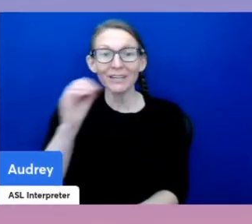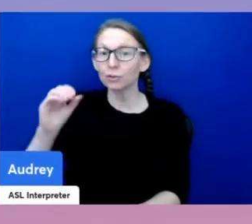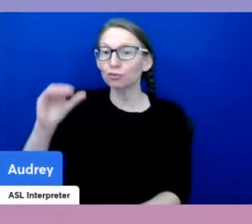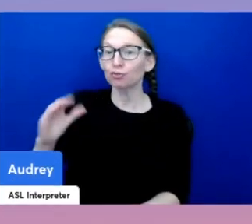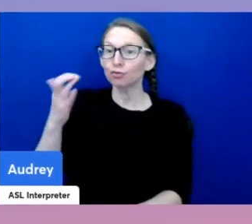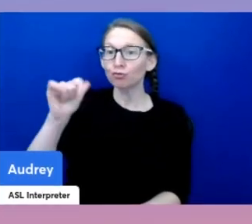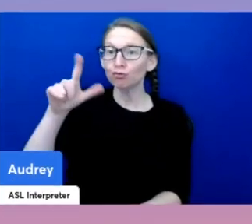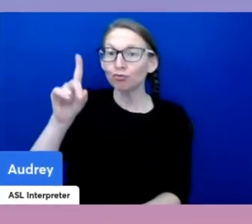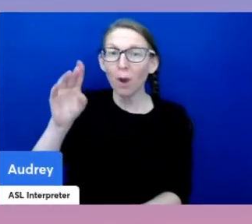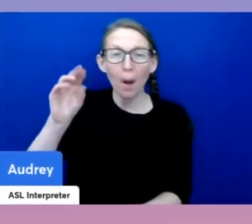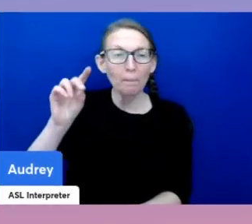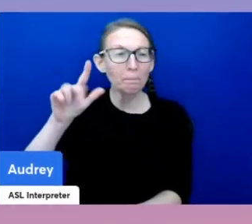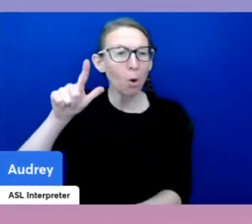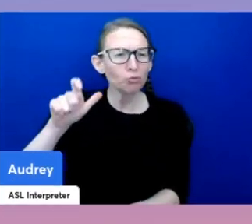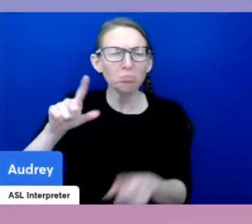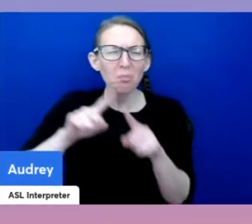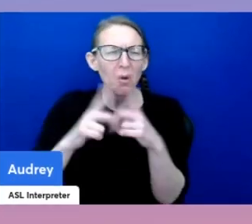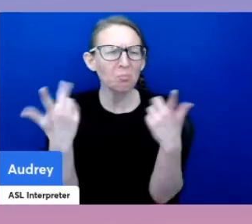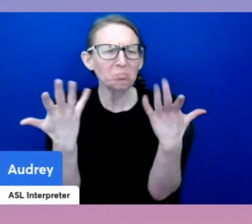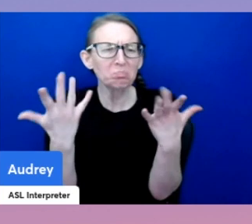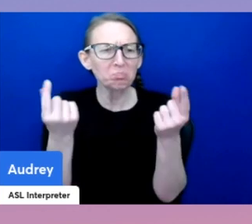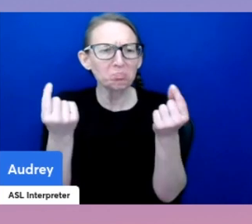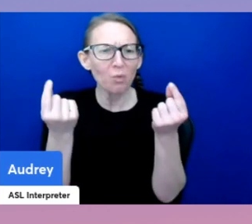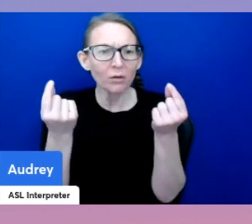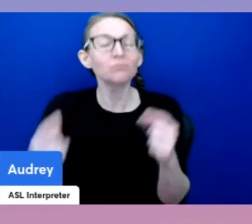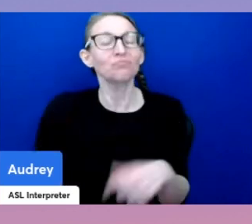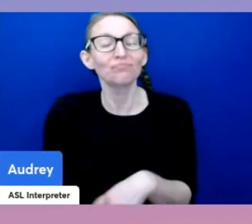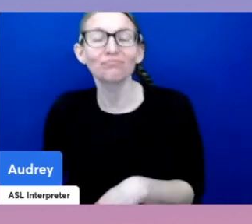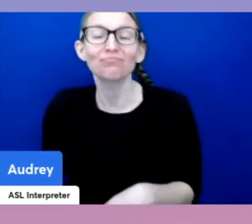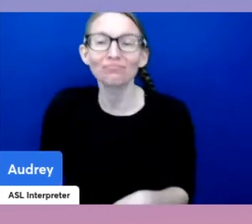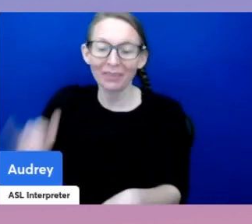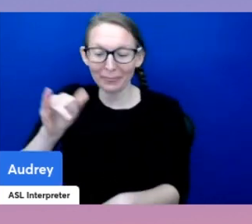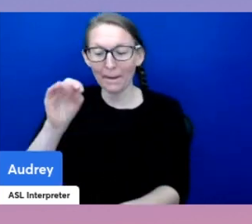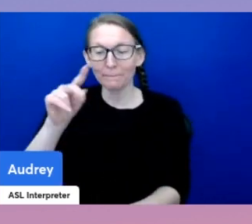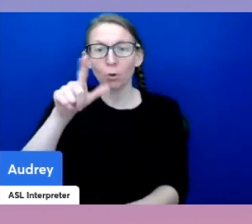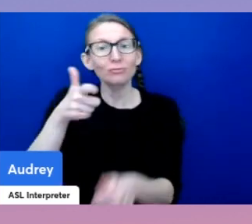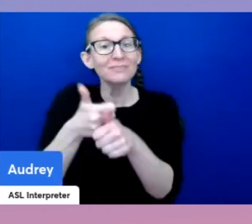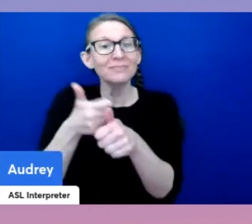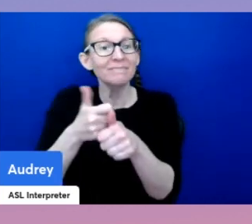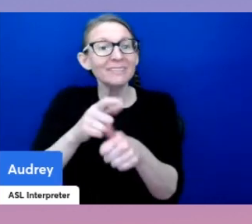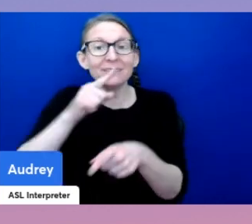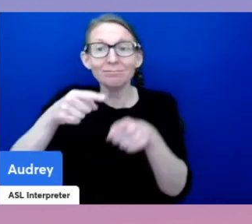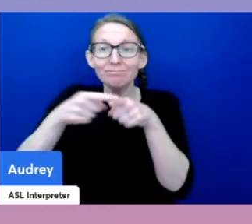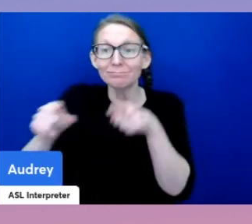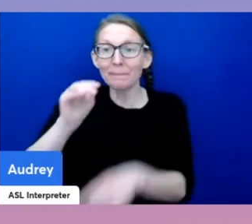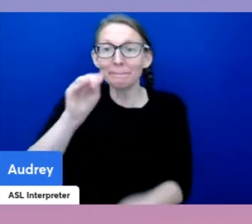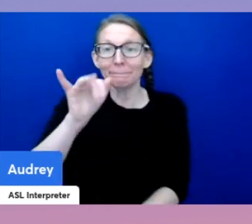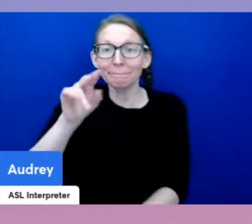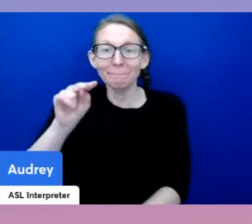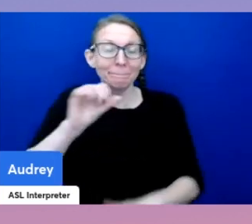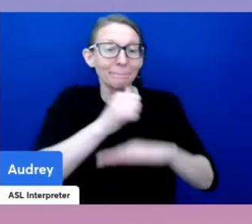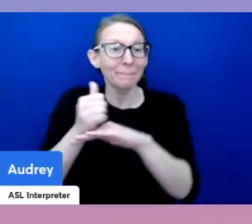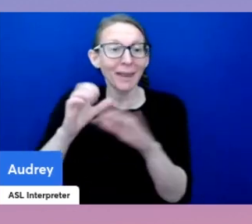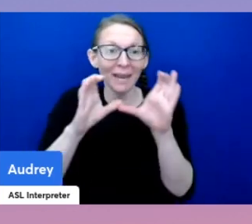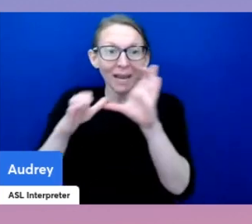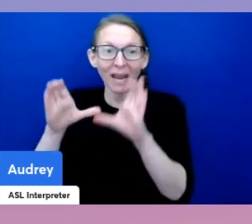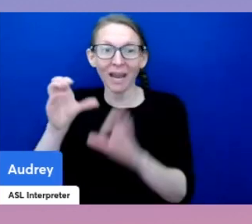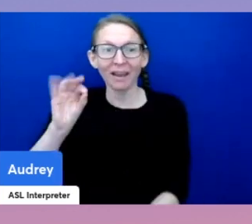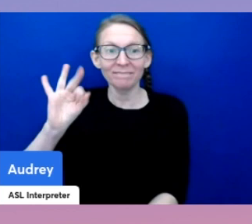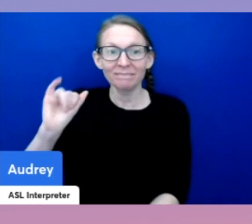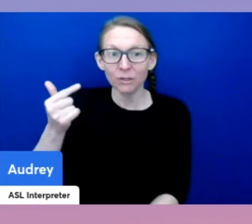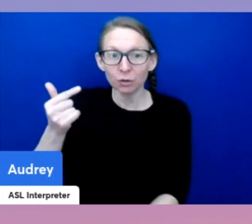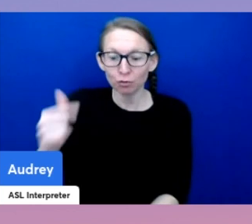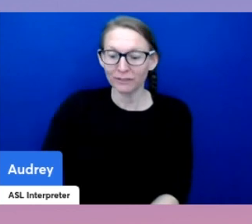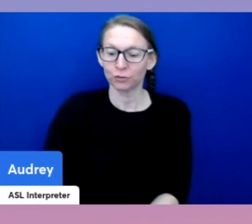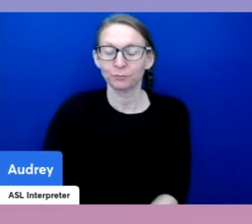it? Well, the root module itself is the main configuration. So